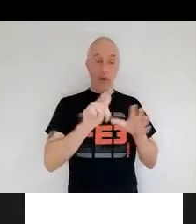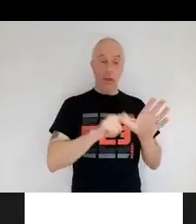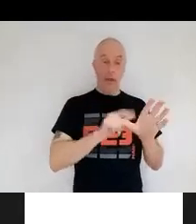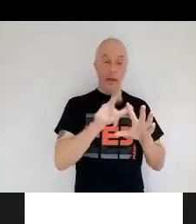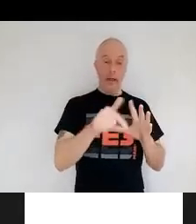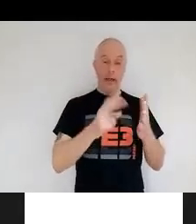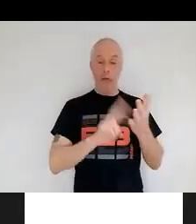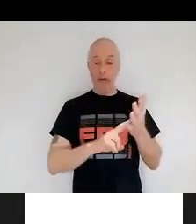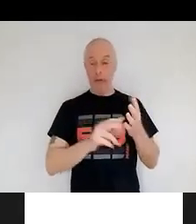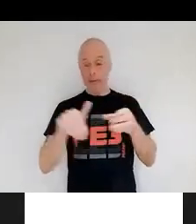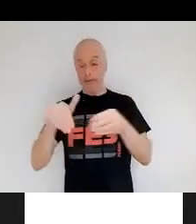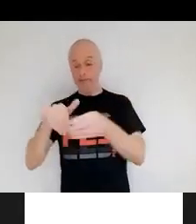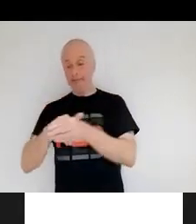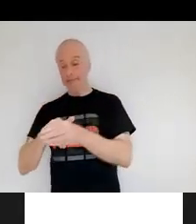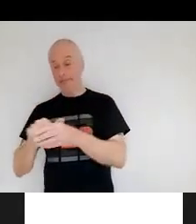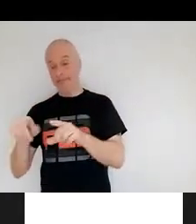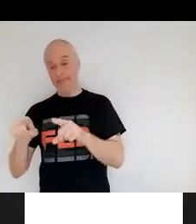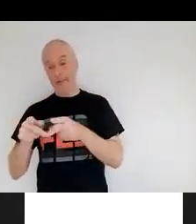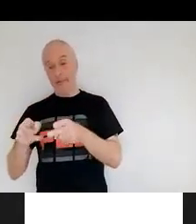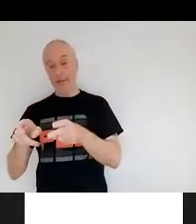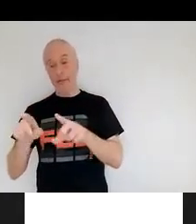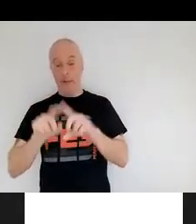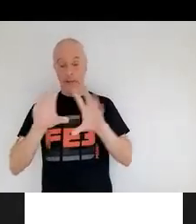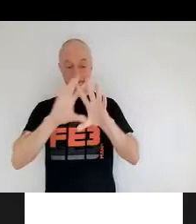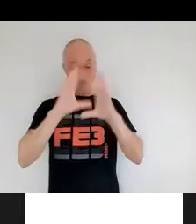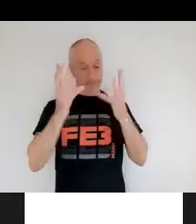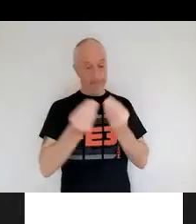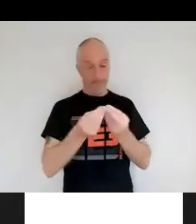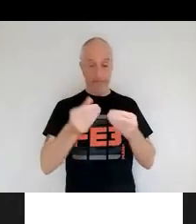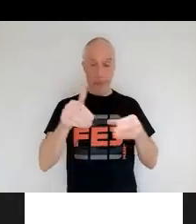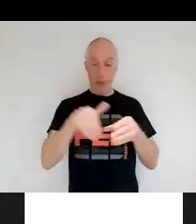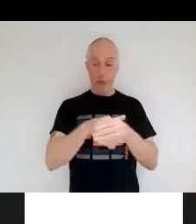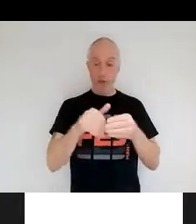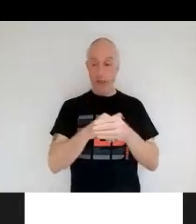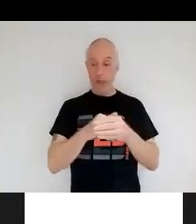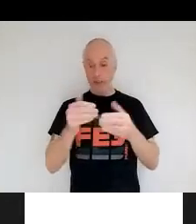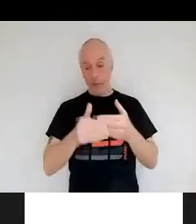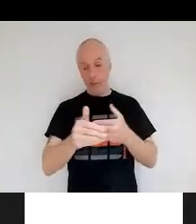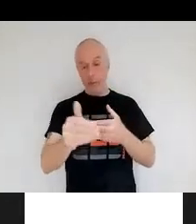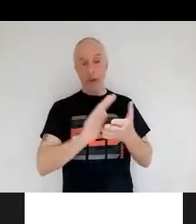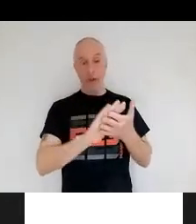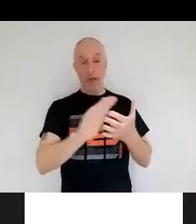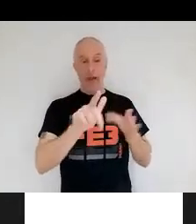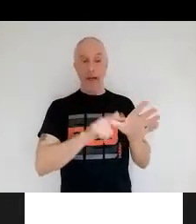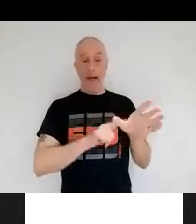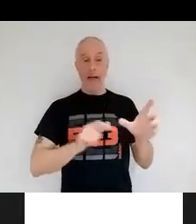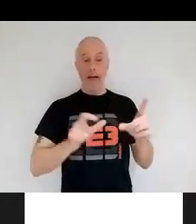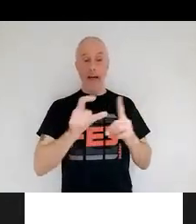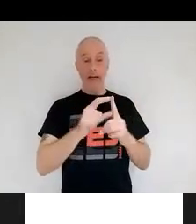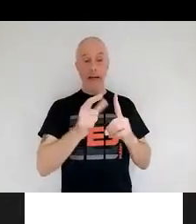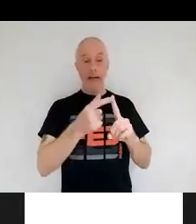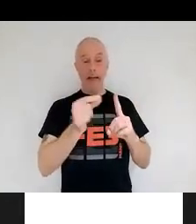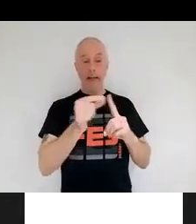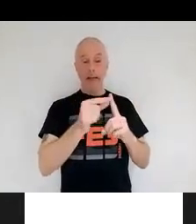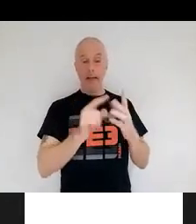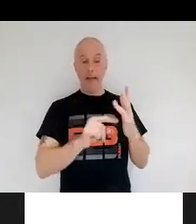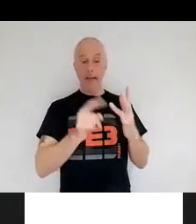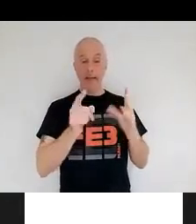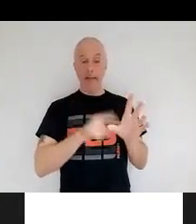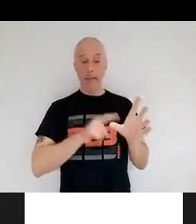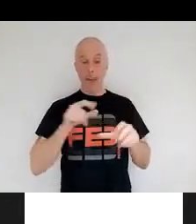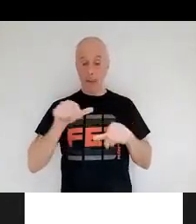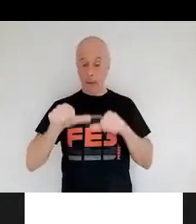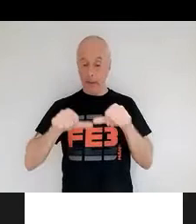the overarching sort of context for the HyDeploy program. Then I'll go into an overview of the